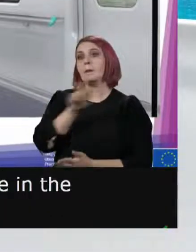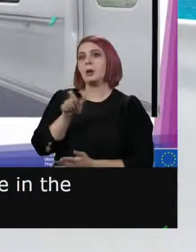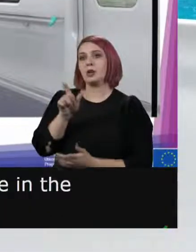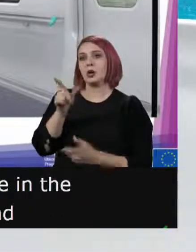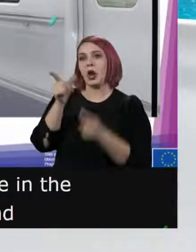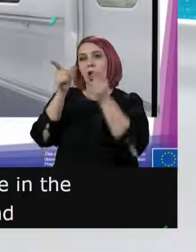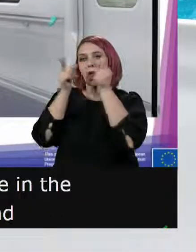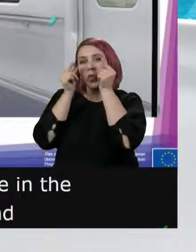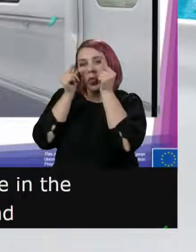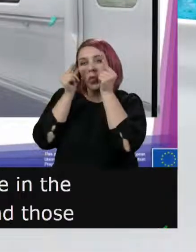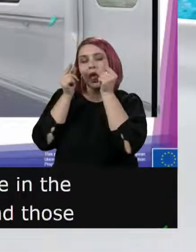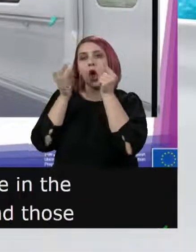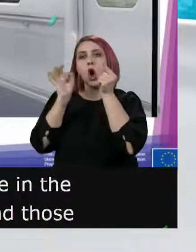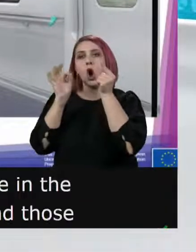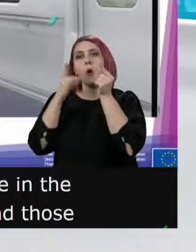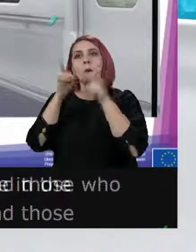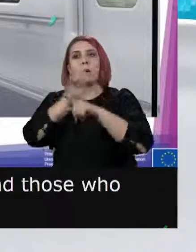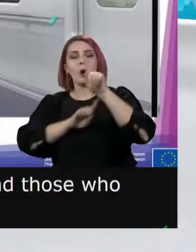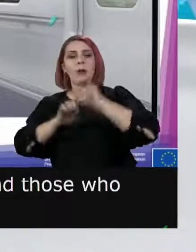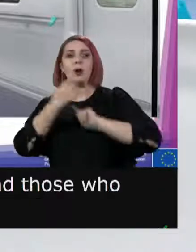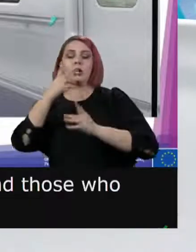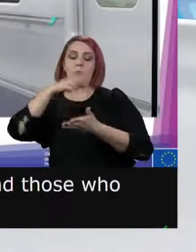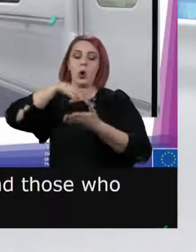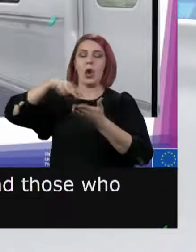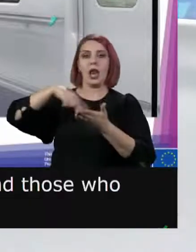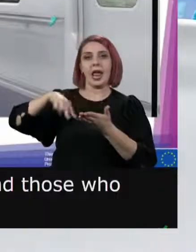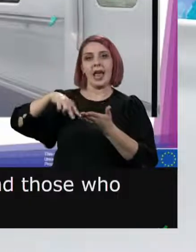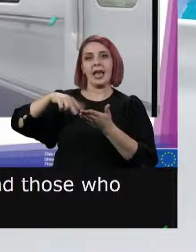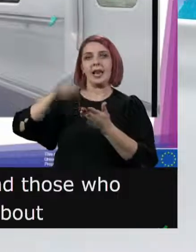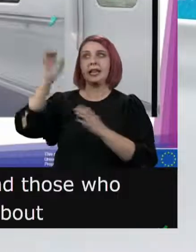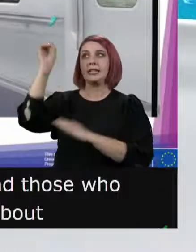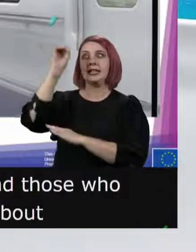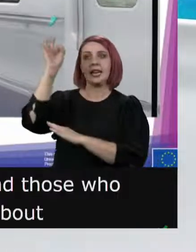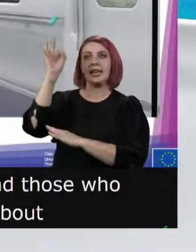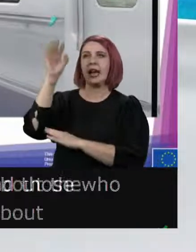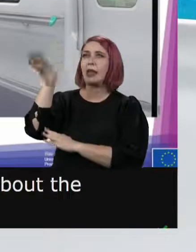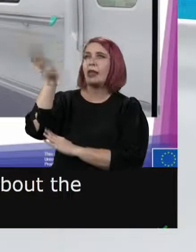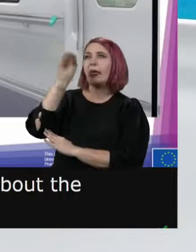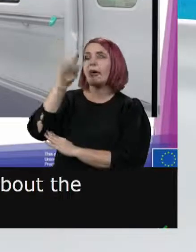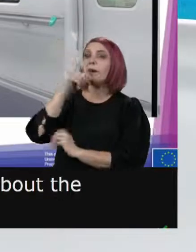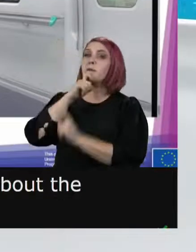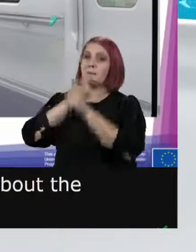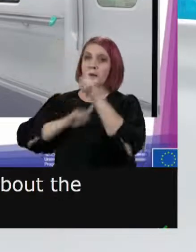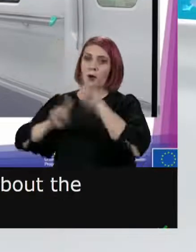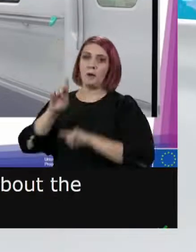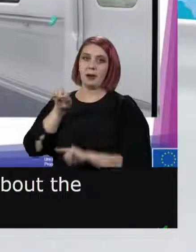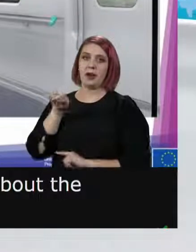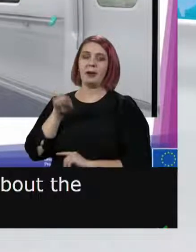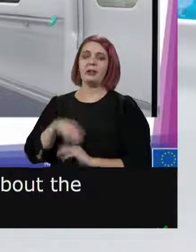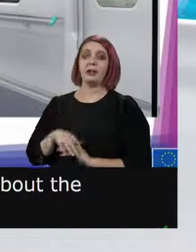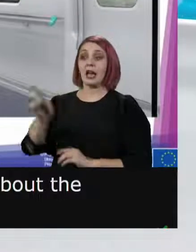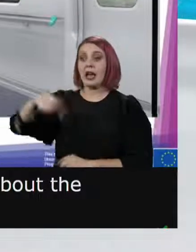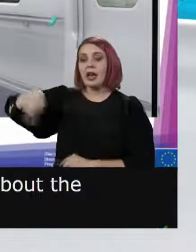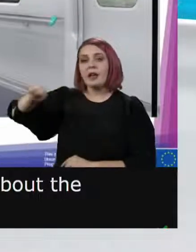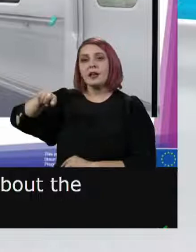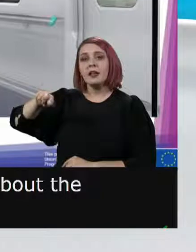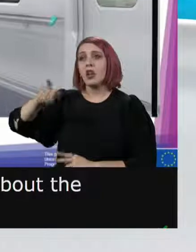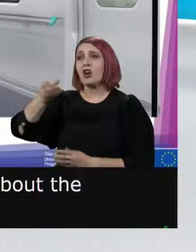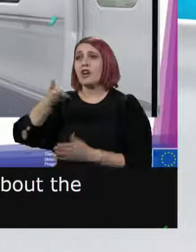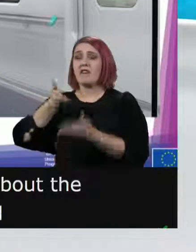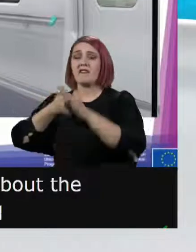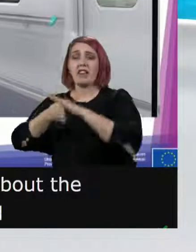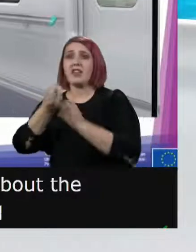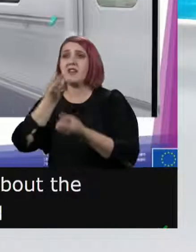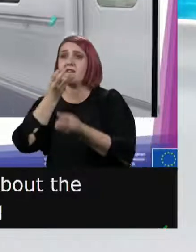signage, mentioned about the importance and value of spoken information. And where we have onboard information